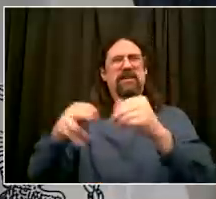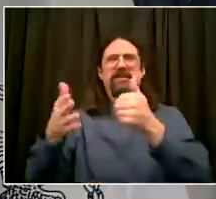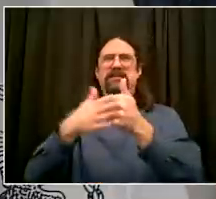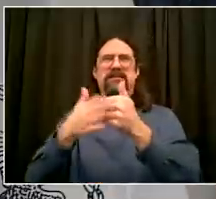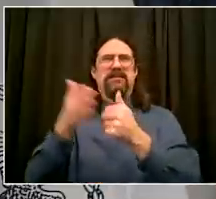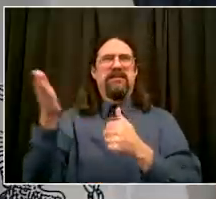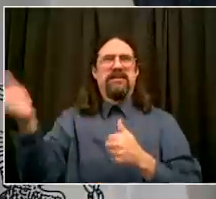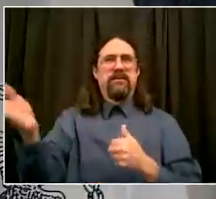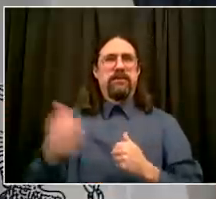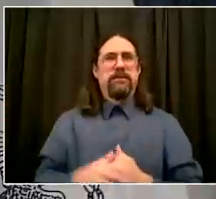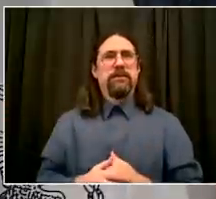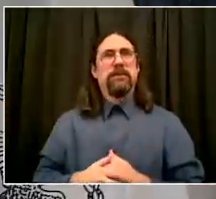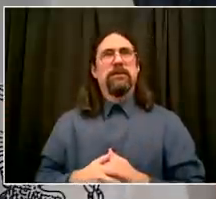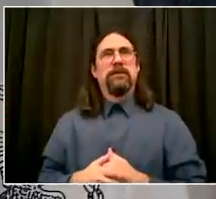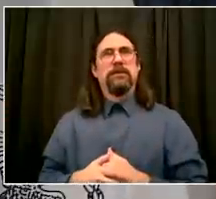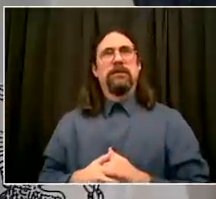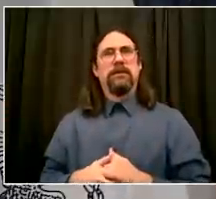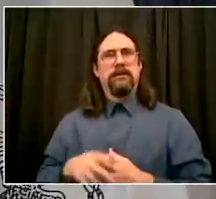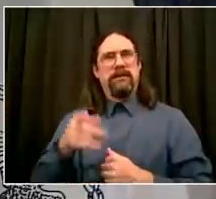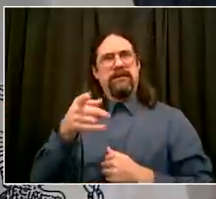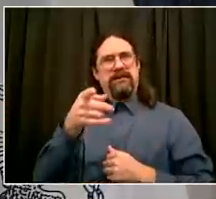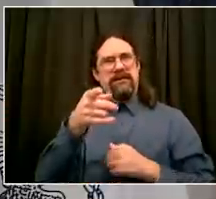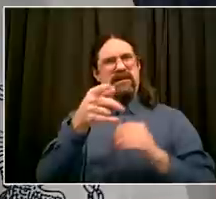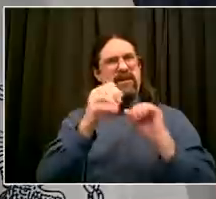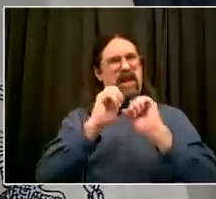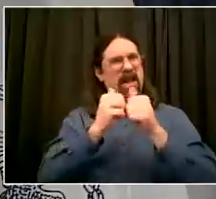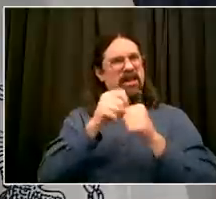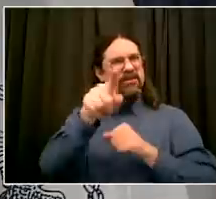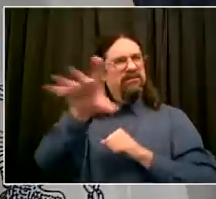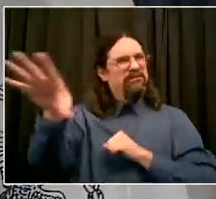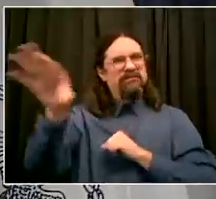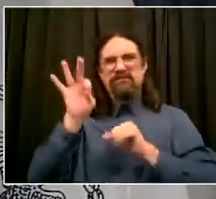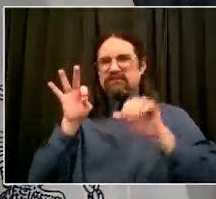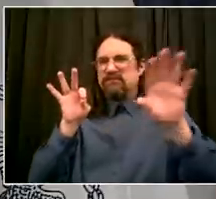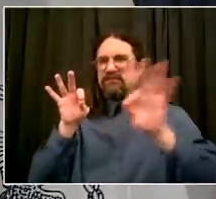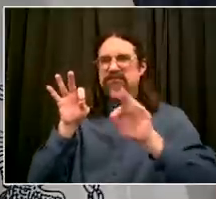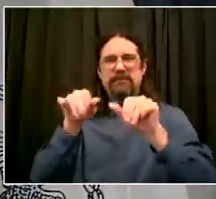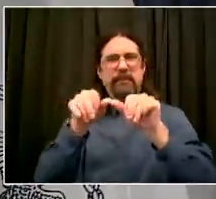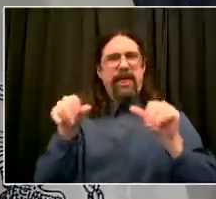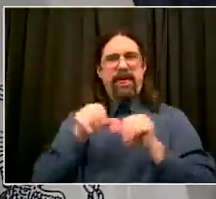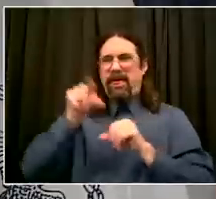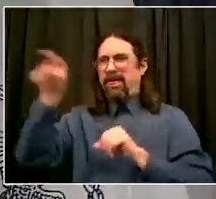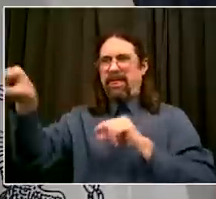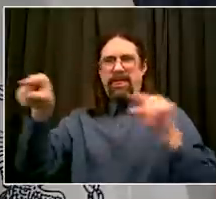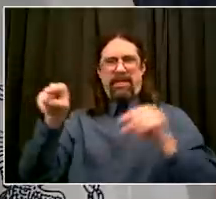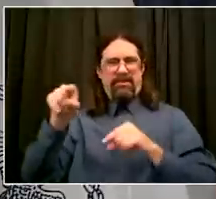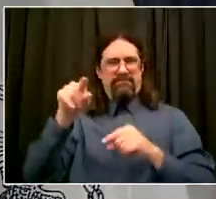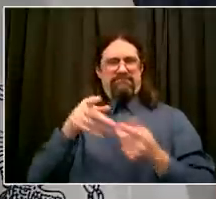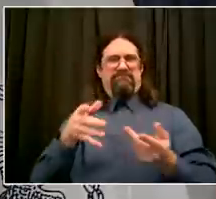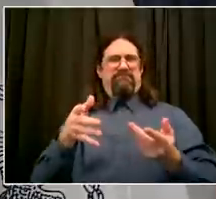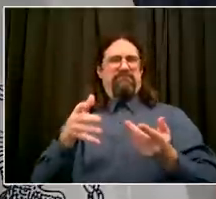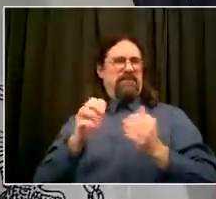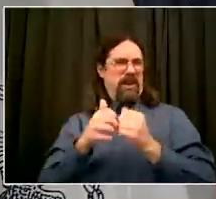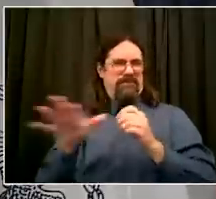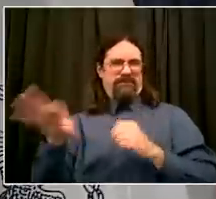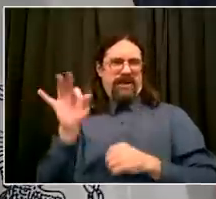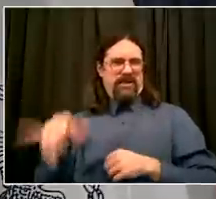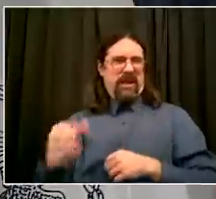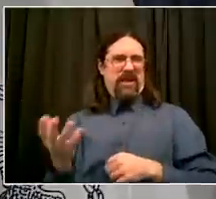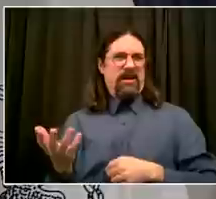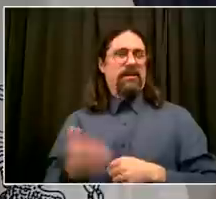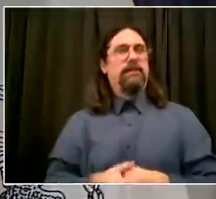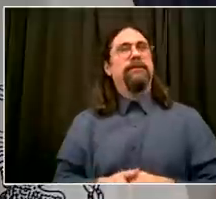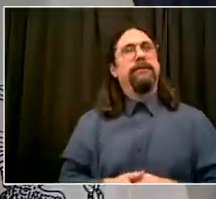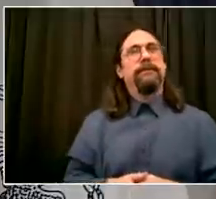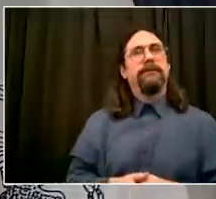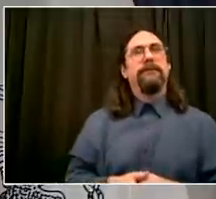Street? Okay, a couple of different points. I'm going to be turning to Dr. Ted Long in a moment. He was with me at